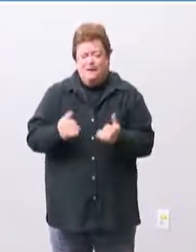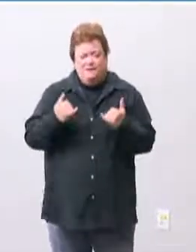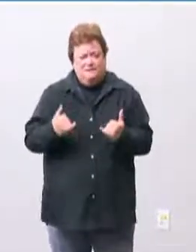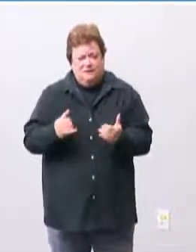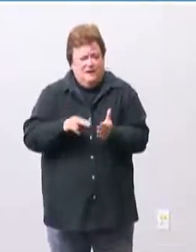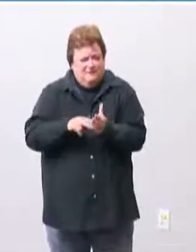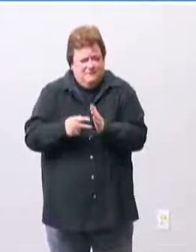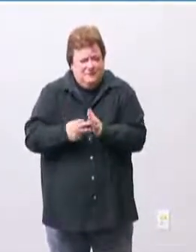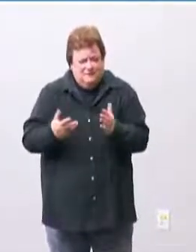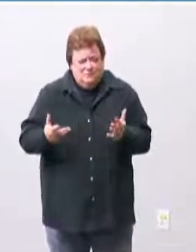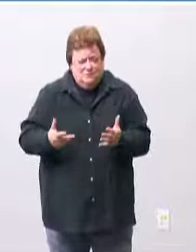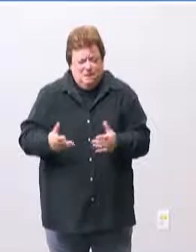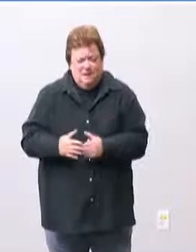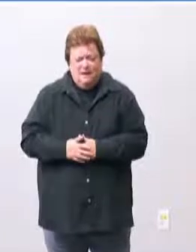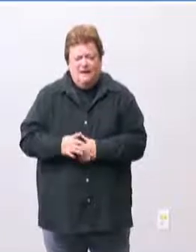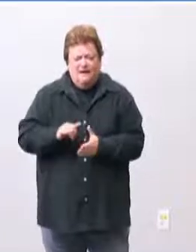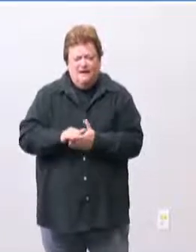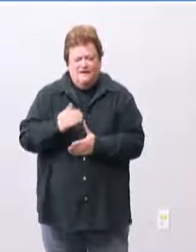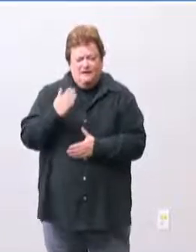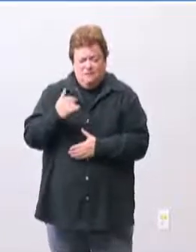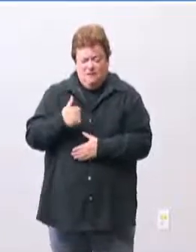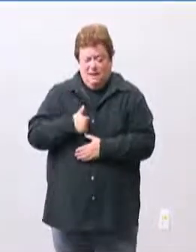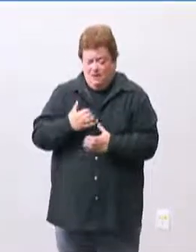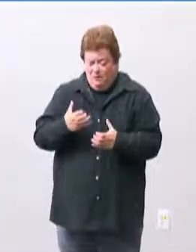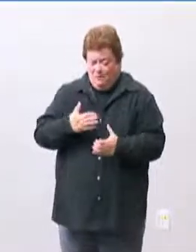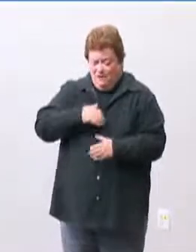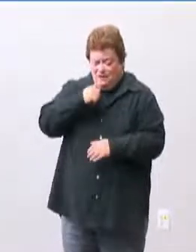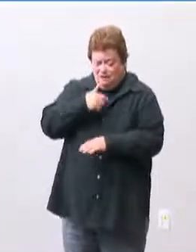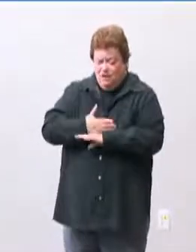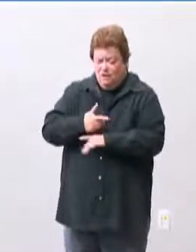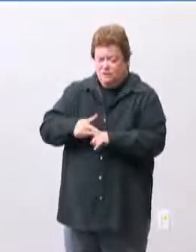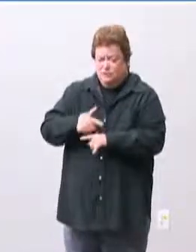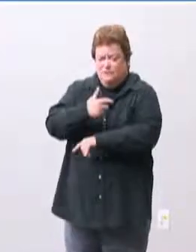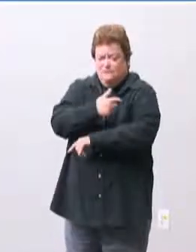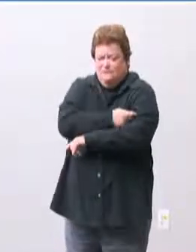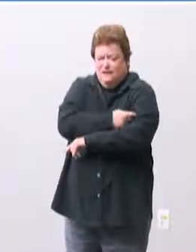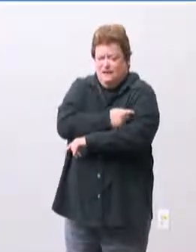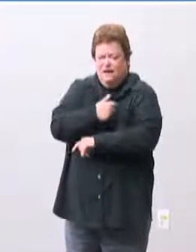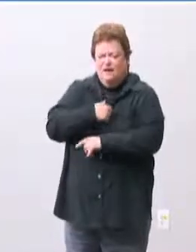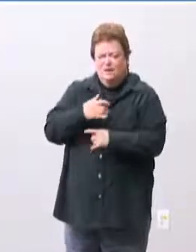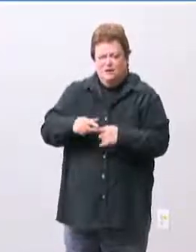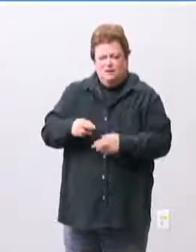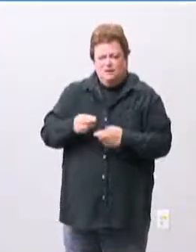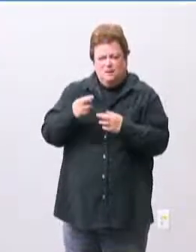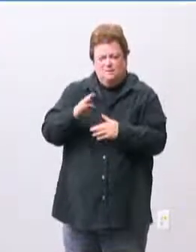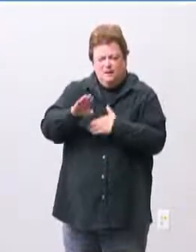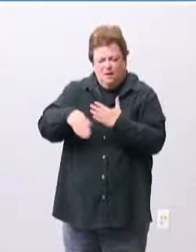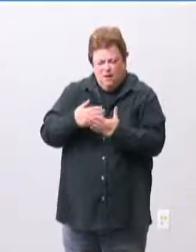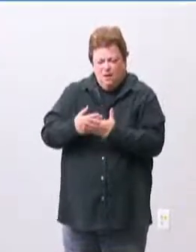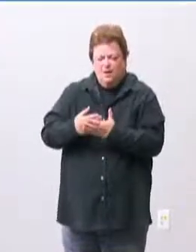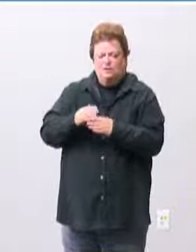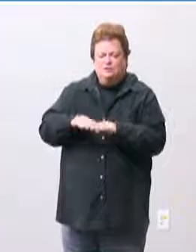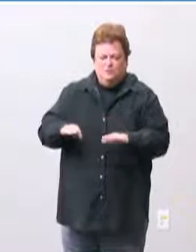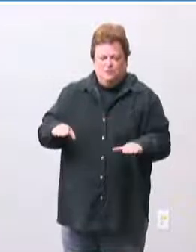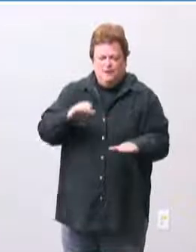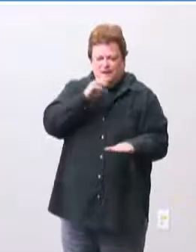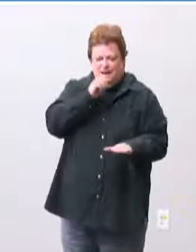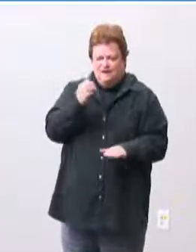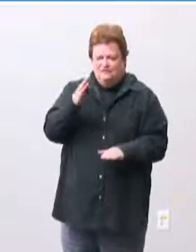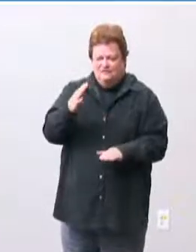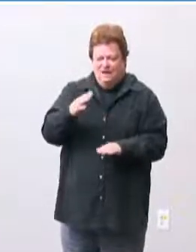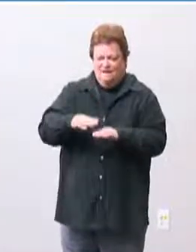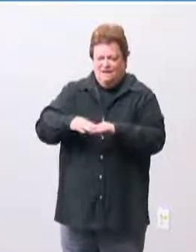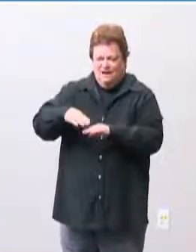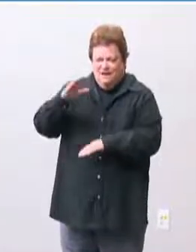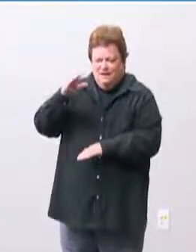to, and the reason why I decided to get my daughter vaccinated and why I recommend all children age 5 and up to get the vaccine, is that